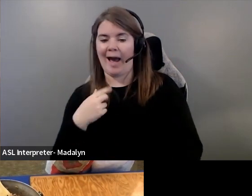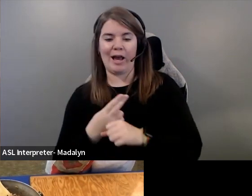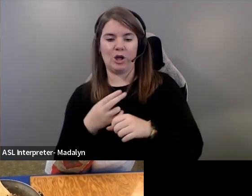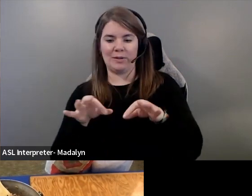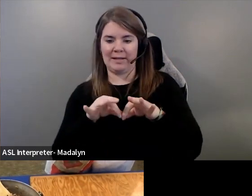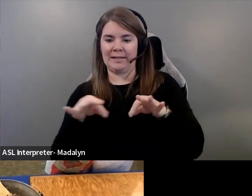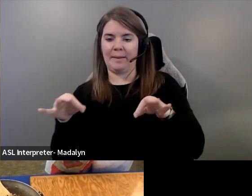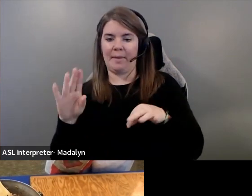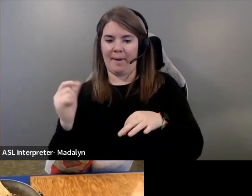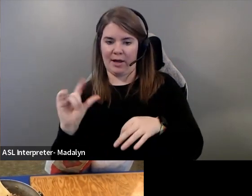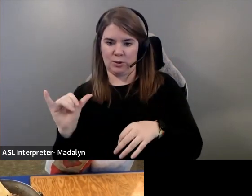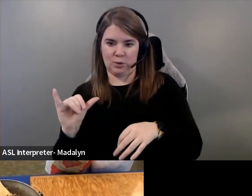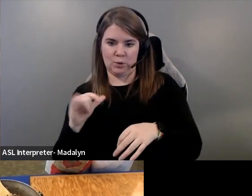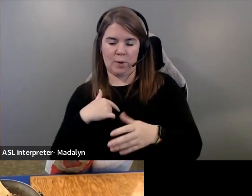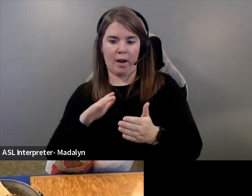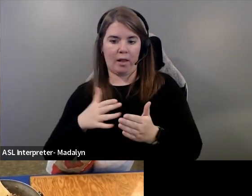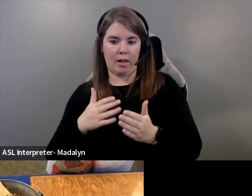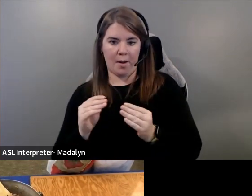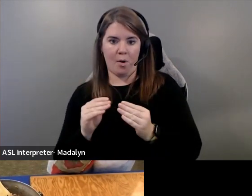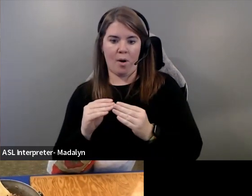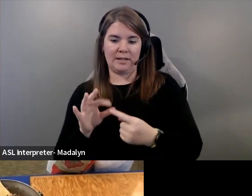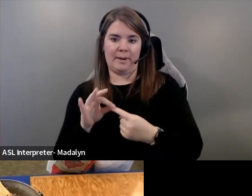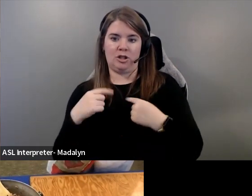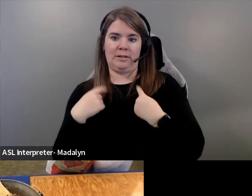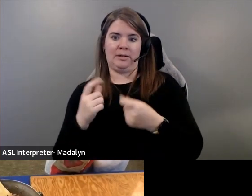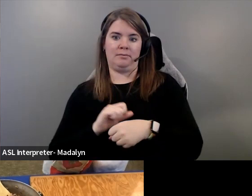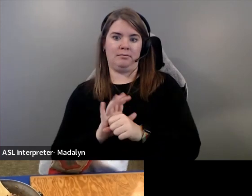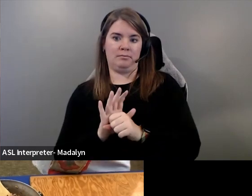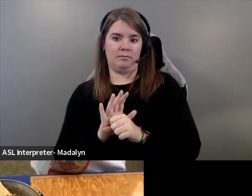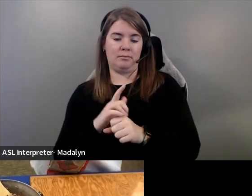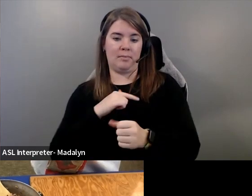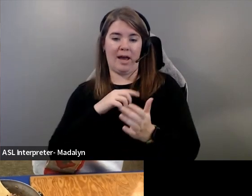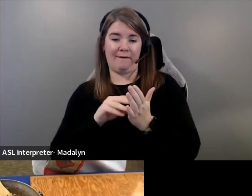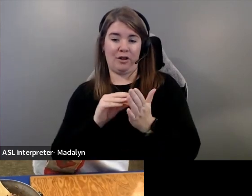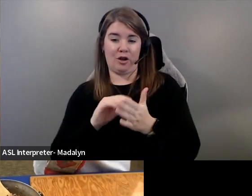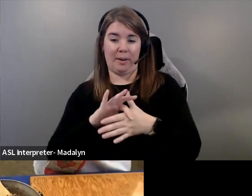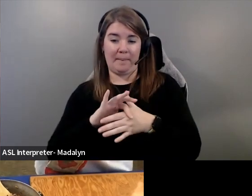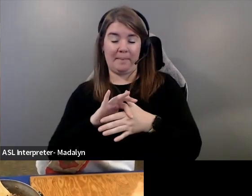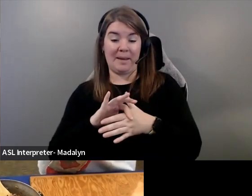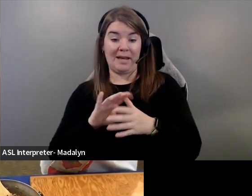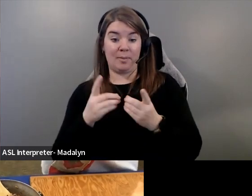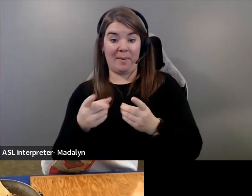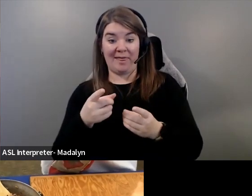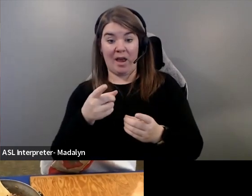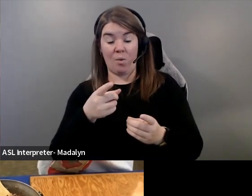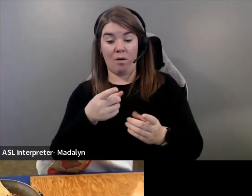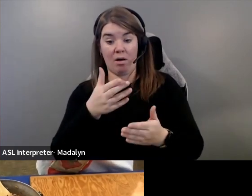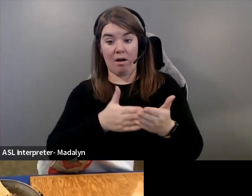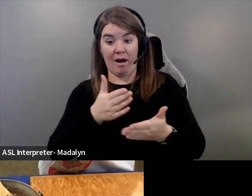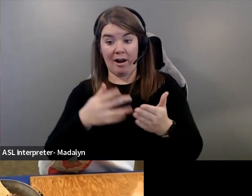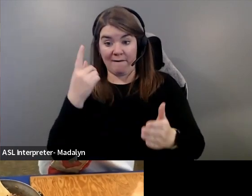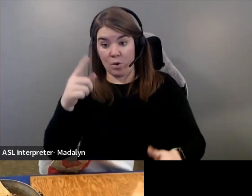also, doing a lot more cooking since the pandemic. I have learned that the meat department will cut up meat for you. And here in